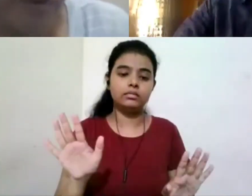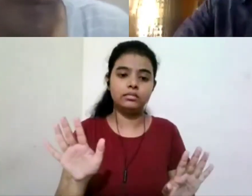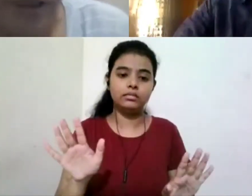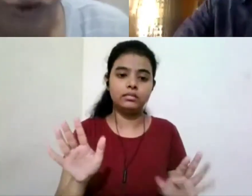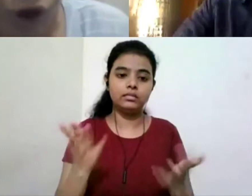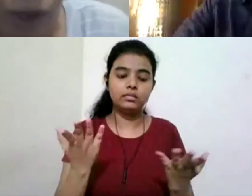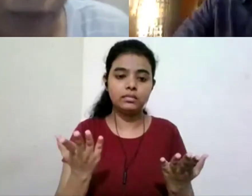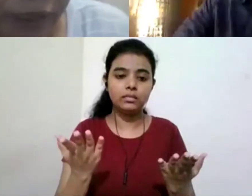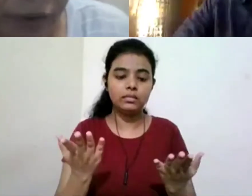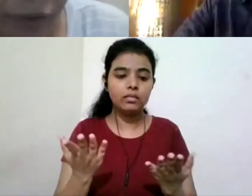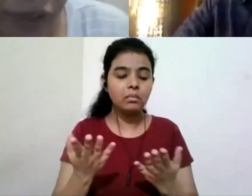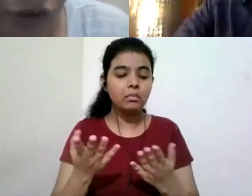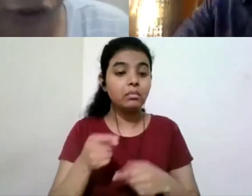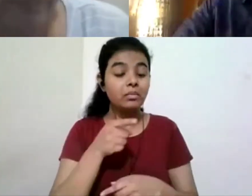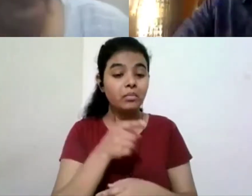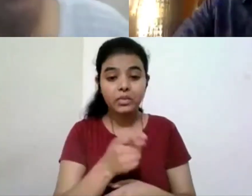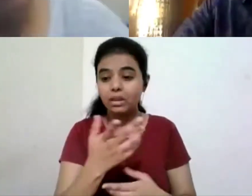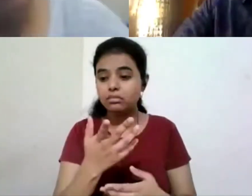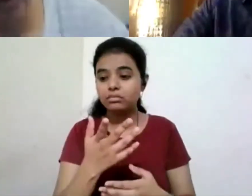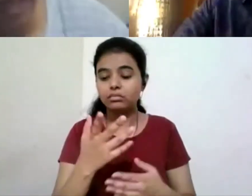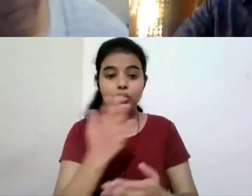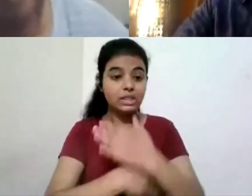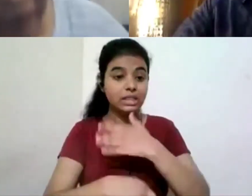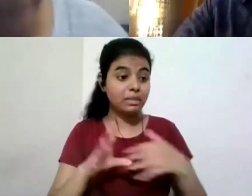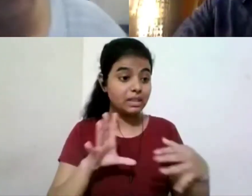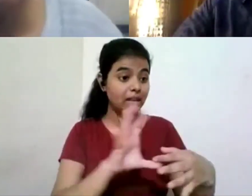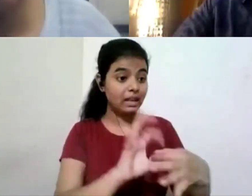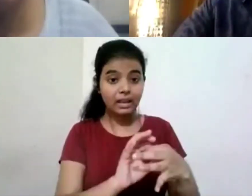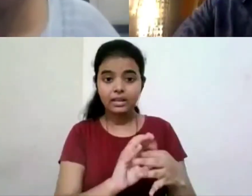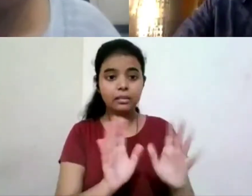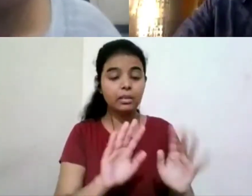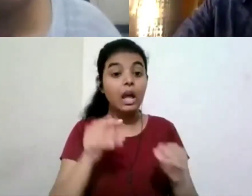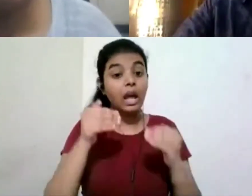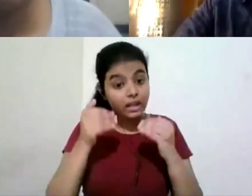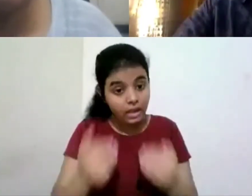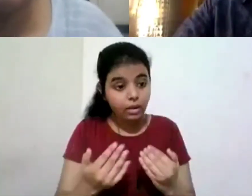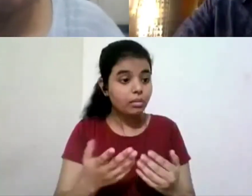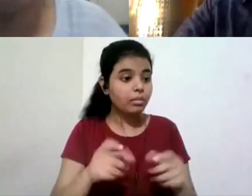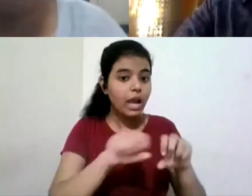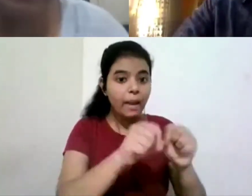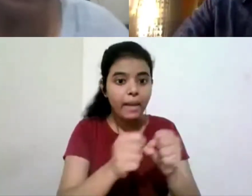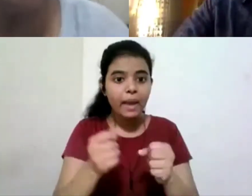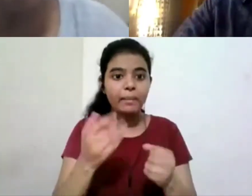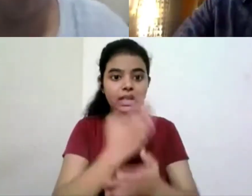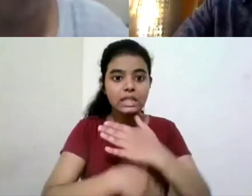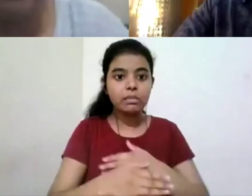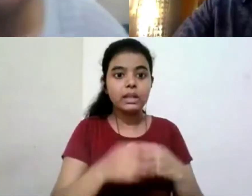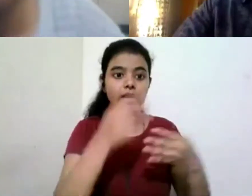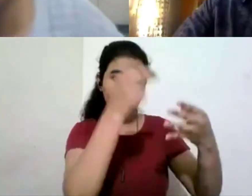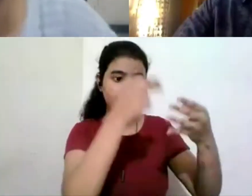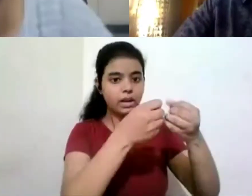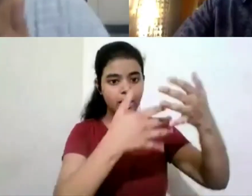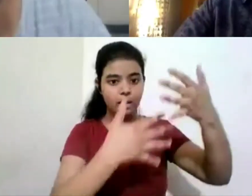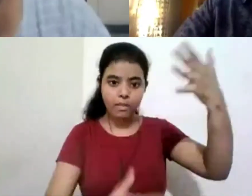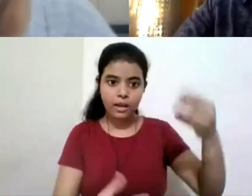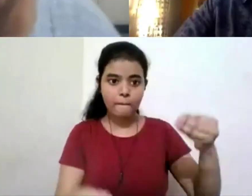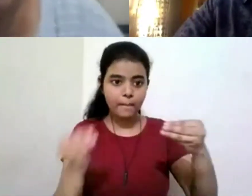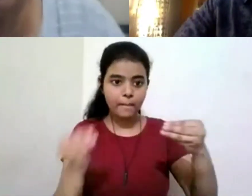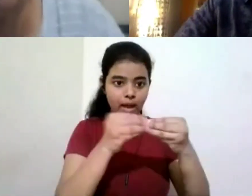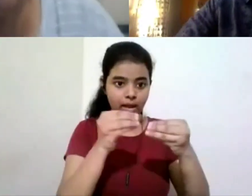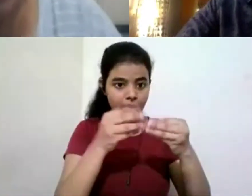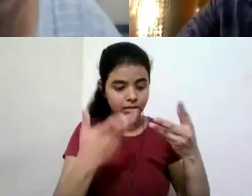have much too complicated a venture. Now you've expanded the number of impairments, but you're bringing in all kinds of